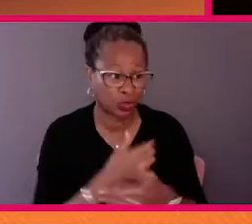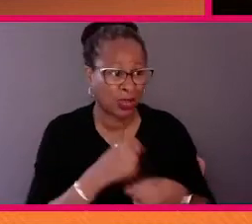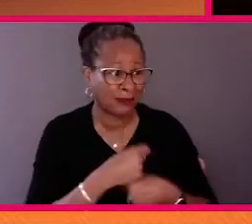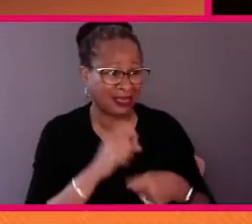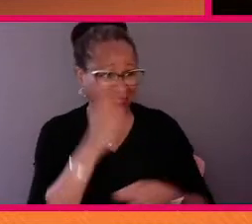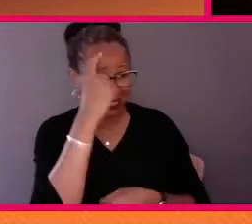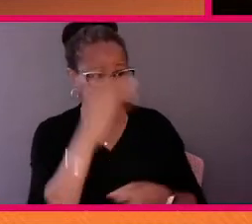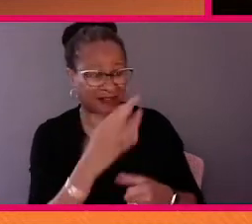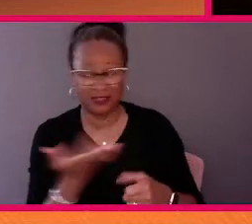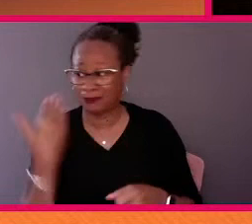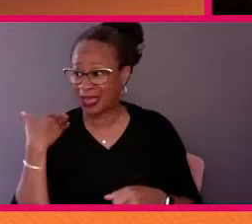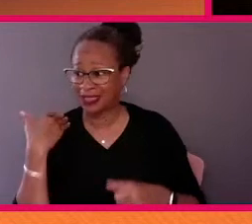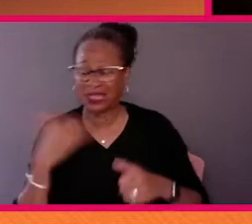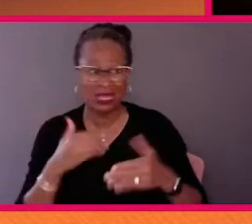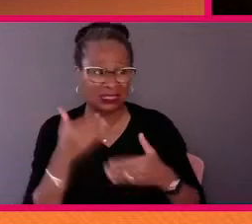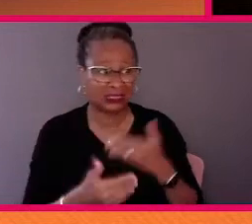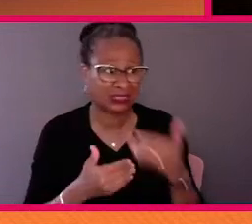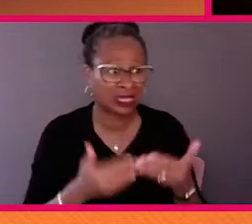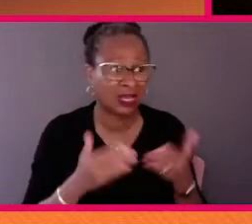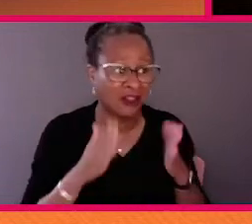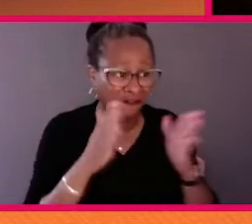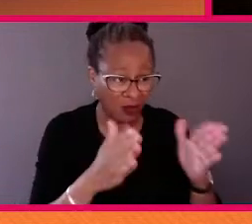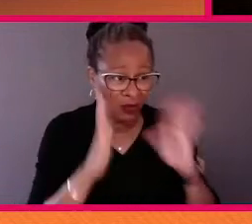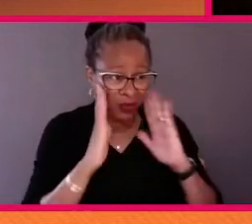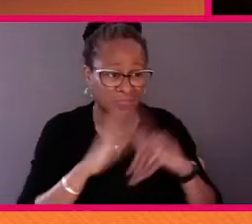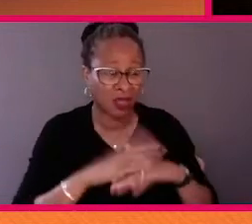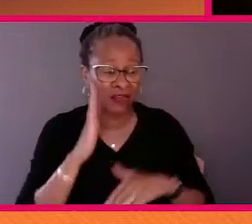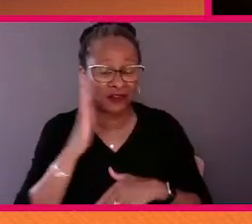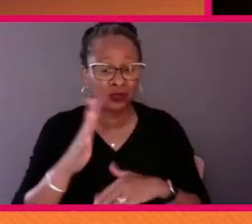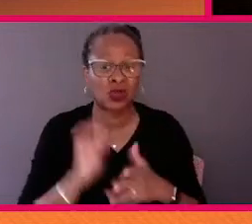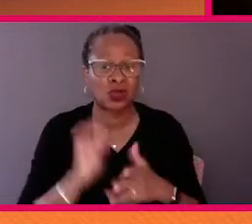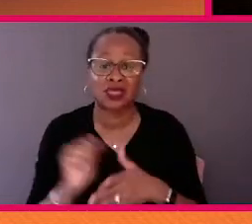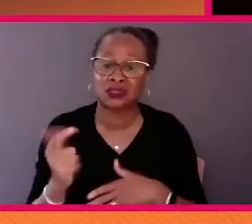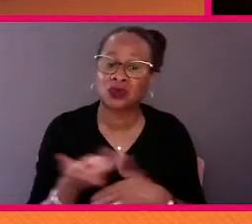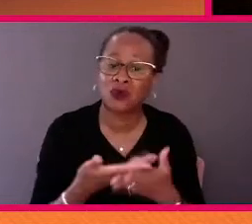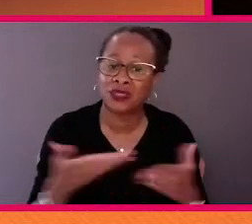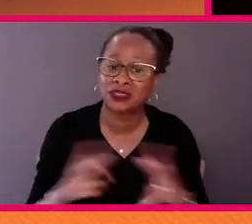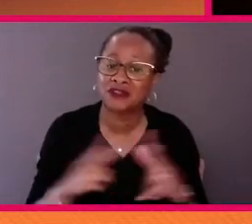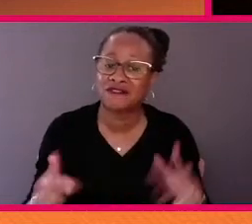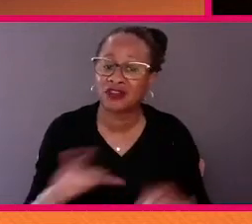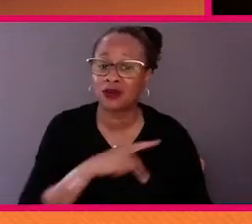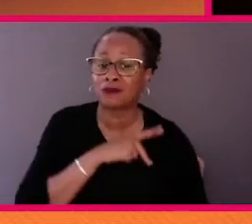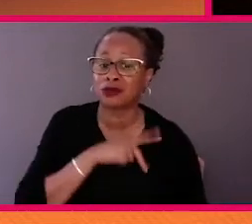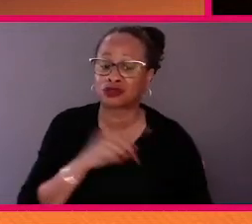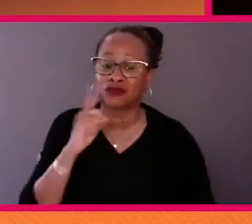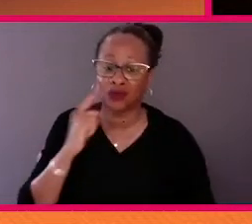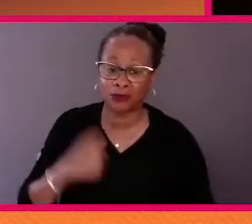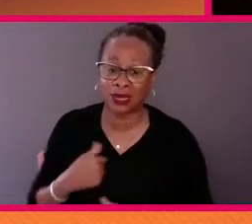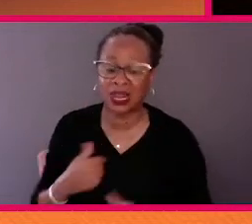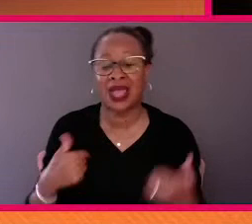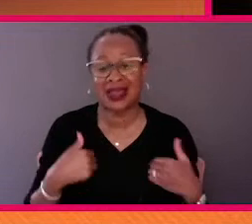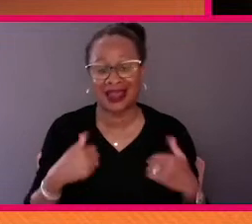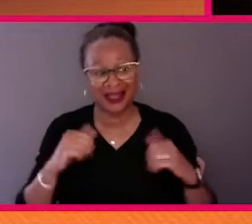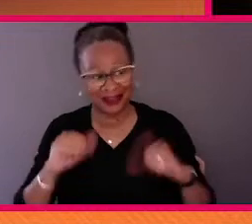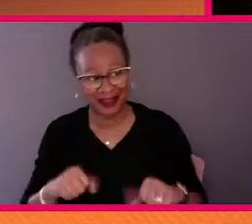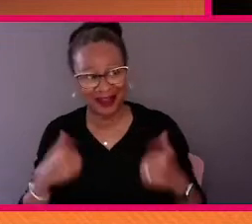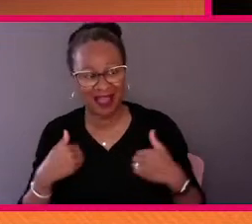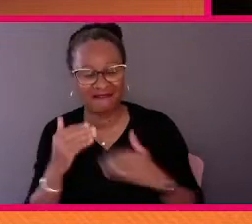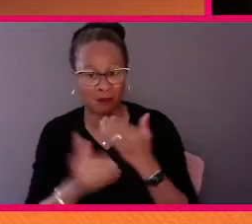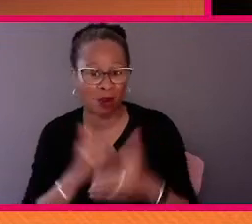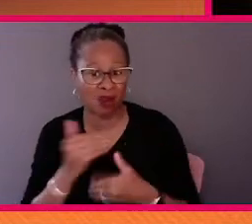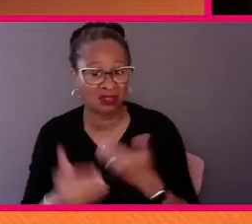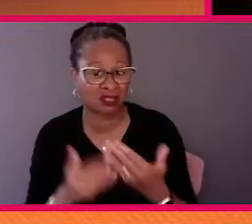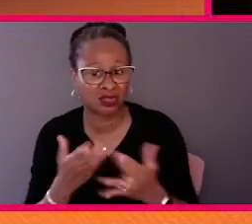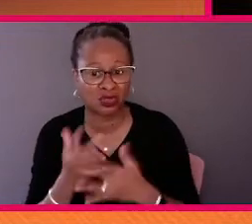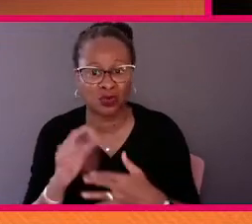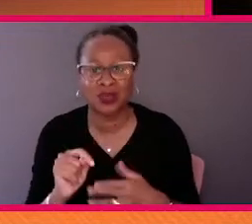to forge towards the future, those were things that were all very personal for me. And I was able to kind of process them through the work.